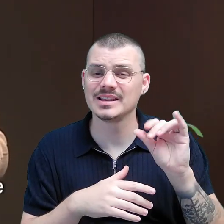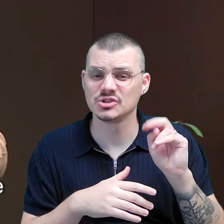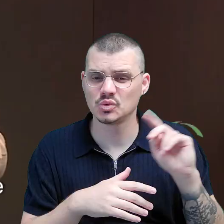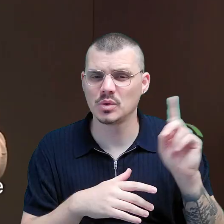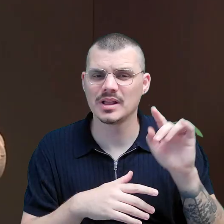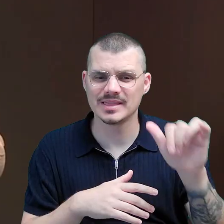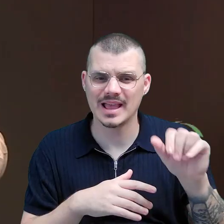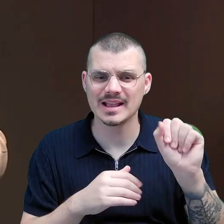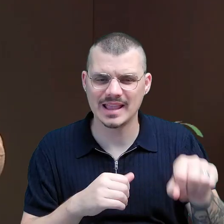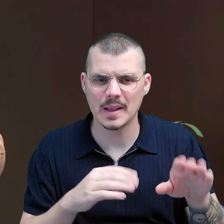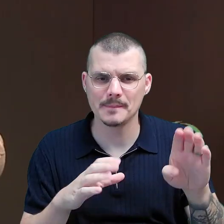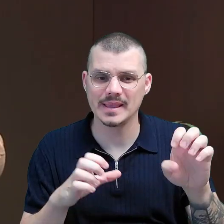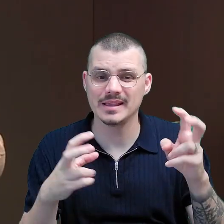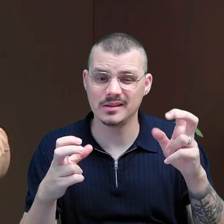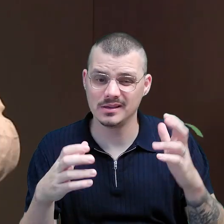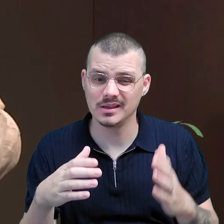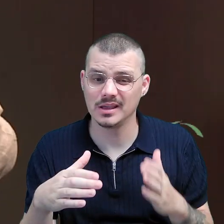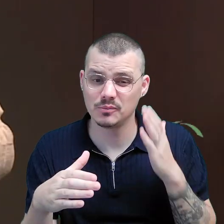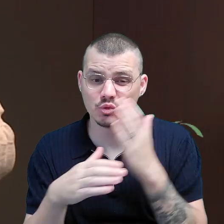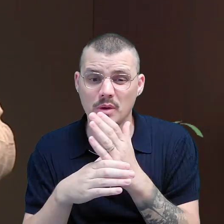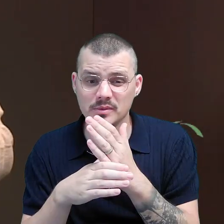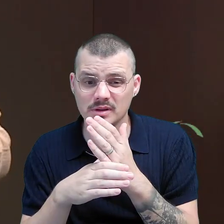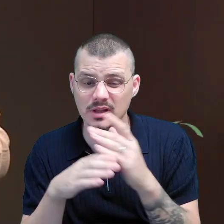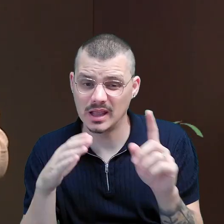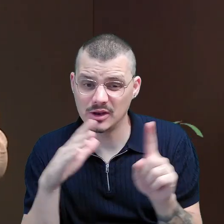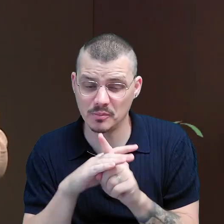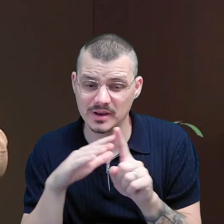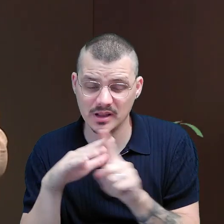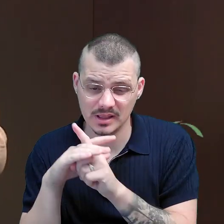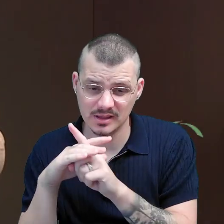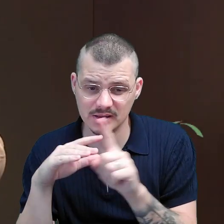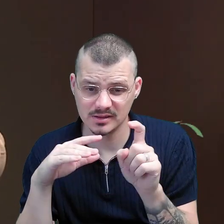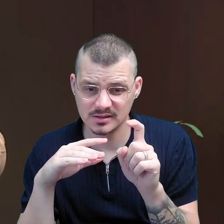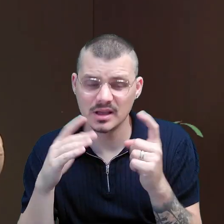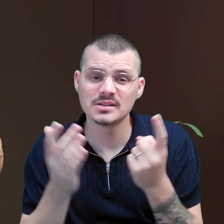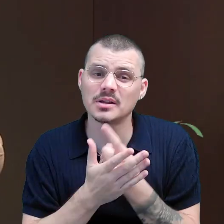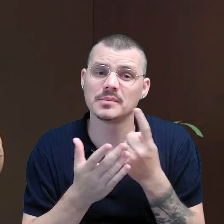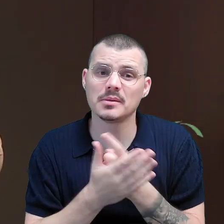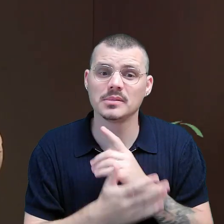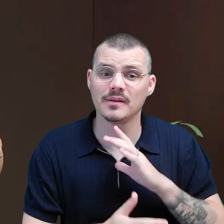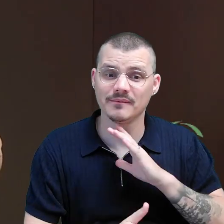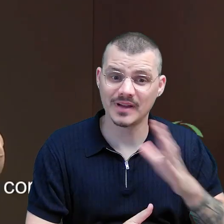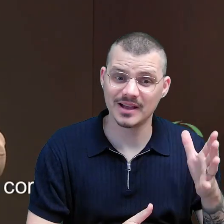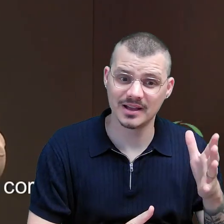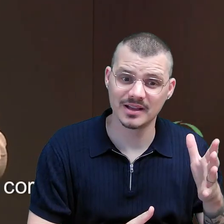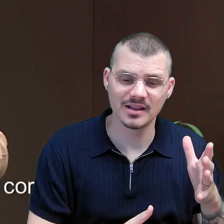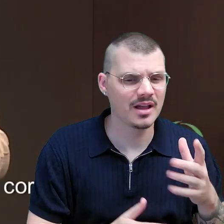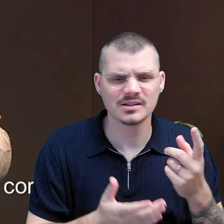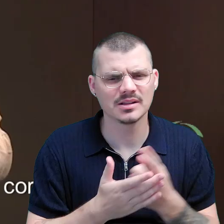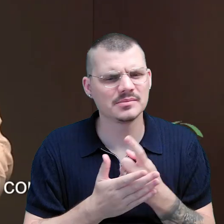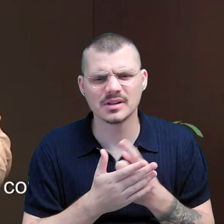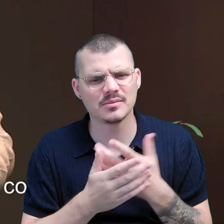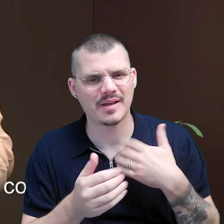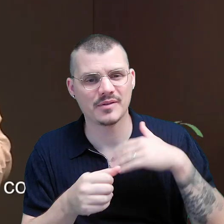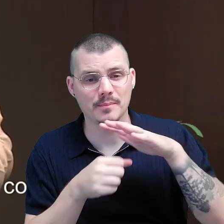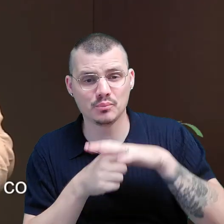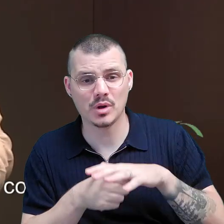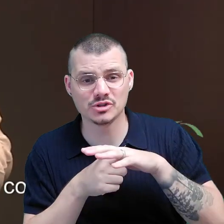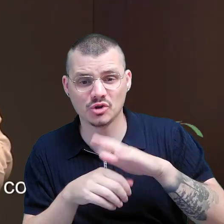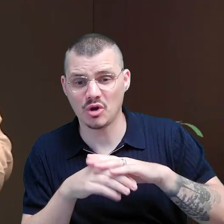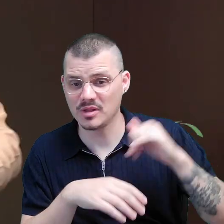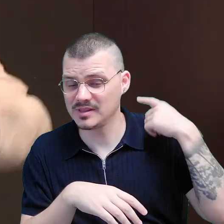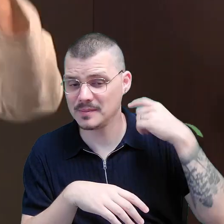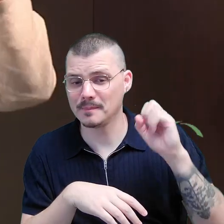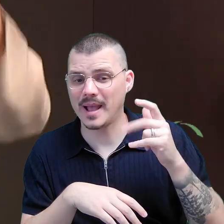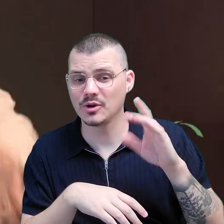where that can be interrupted intermittently? Sometimes they're fine, other times there's pressure on the spinal